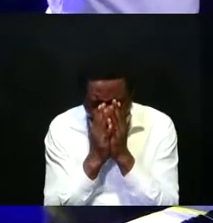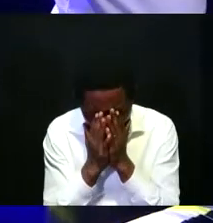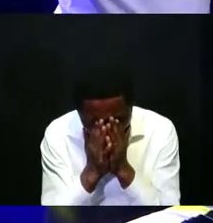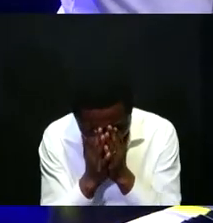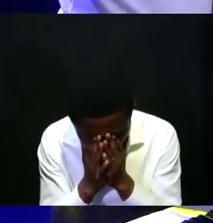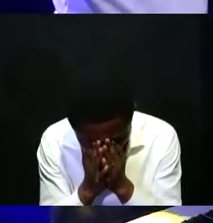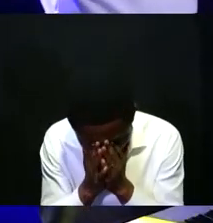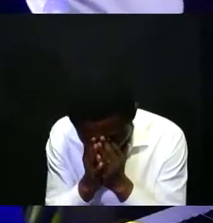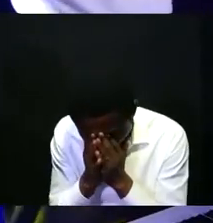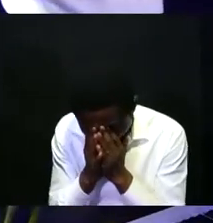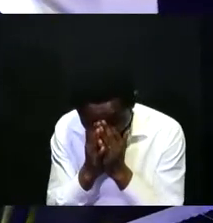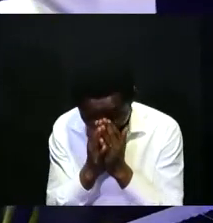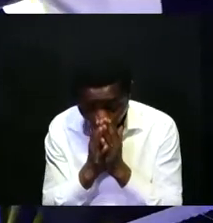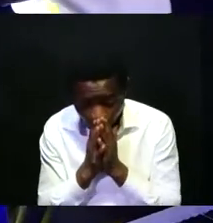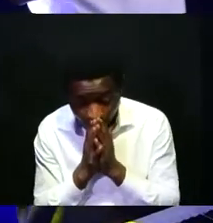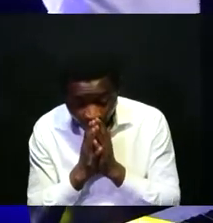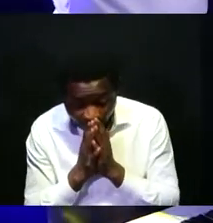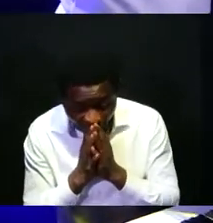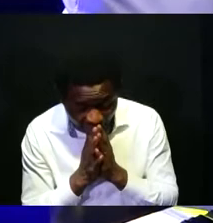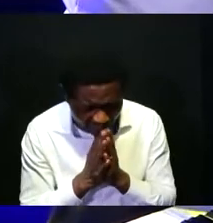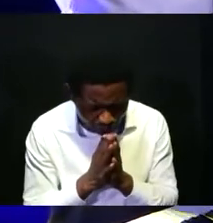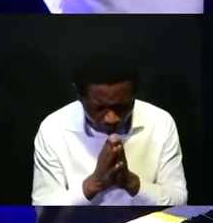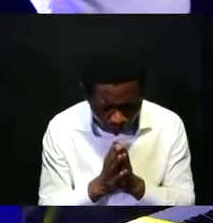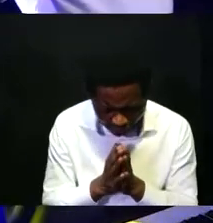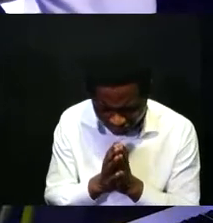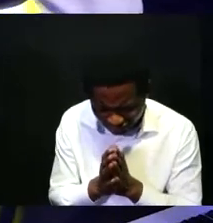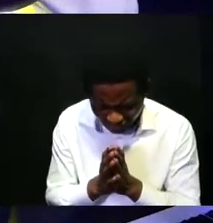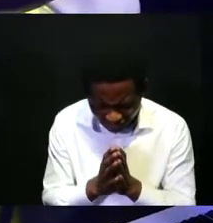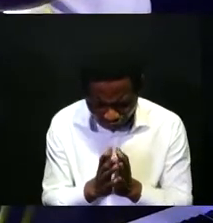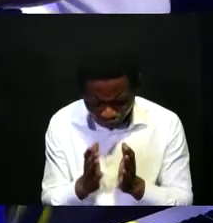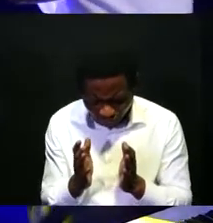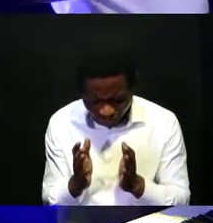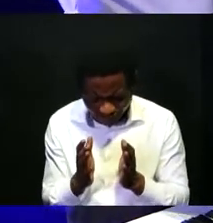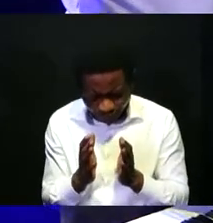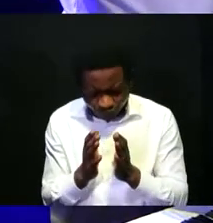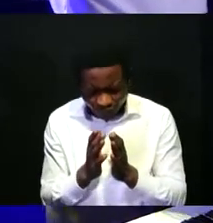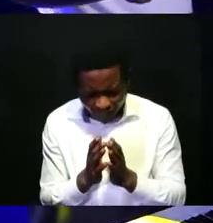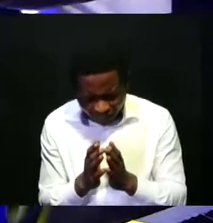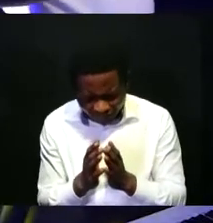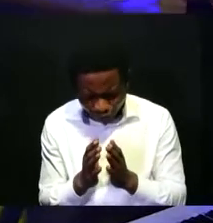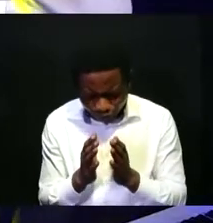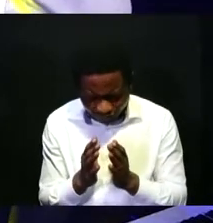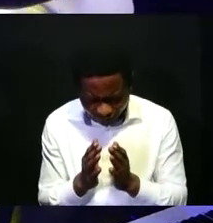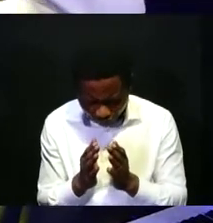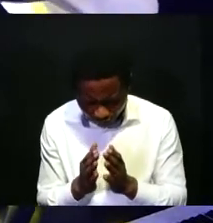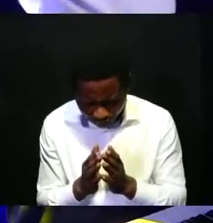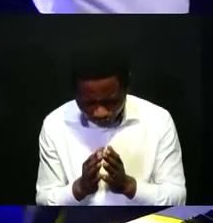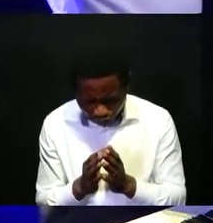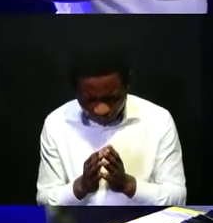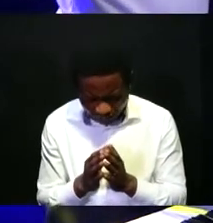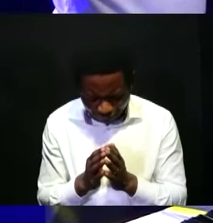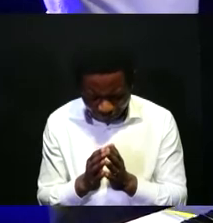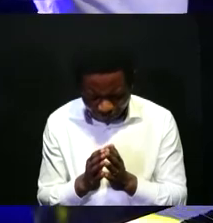Oh Lord, we call for grace. We ask for grace, O God, to set up family altars, every